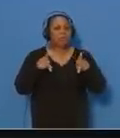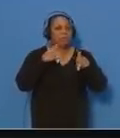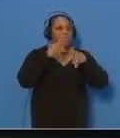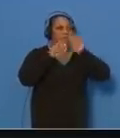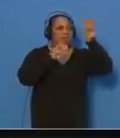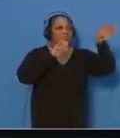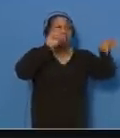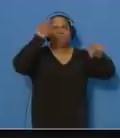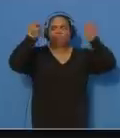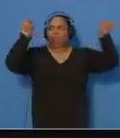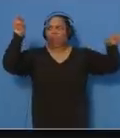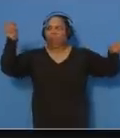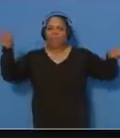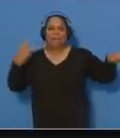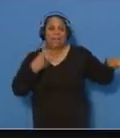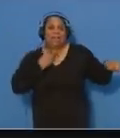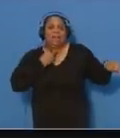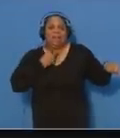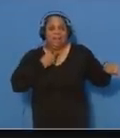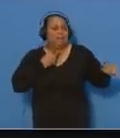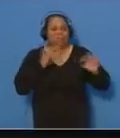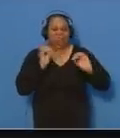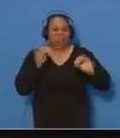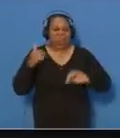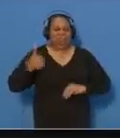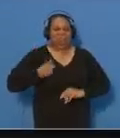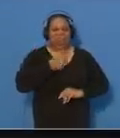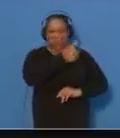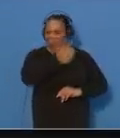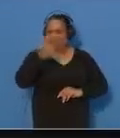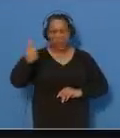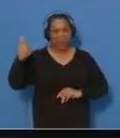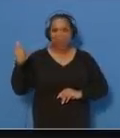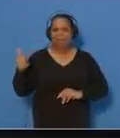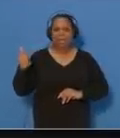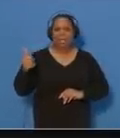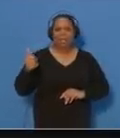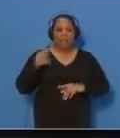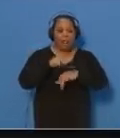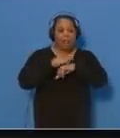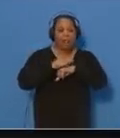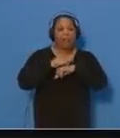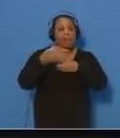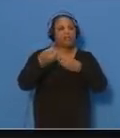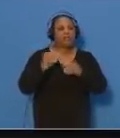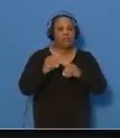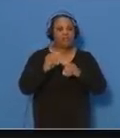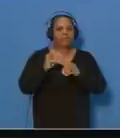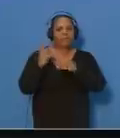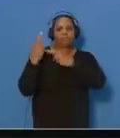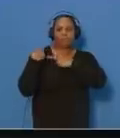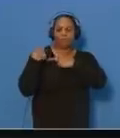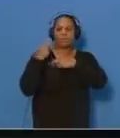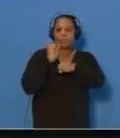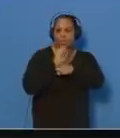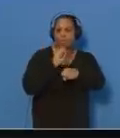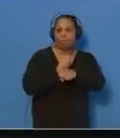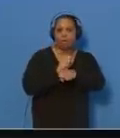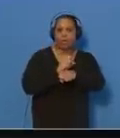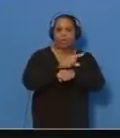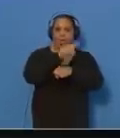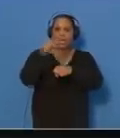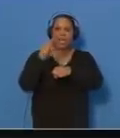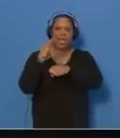world who are stuck there due to no fault of their own. The London office is responsible for working with Government House and the Foreign and